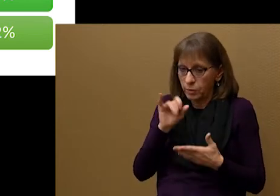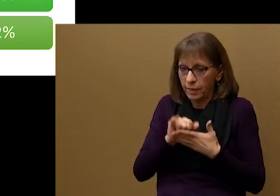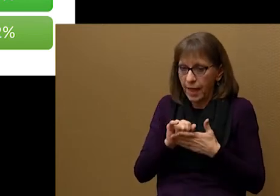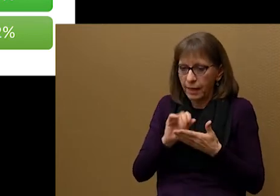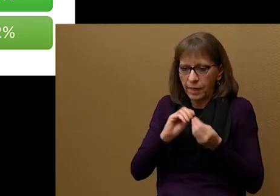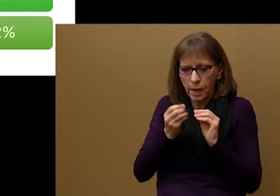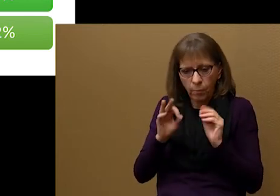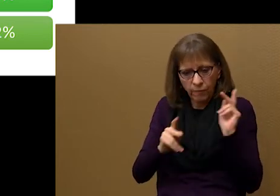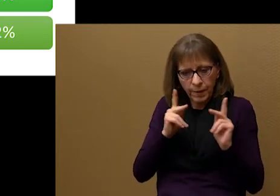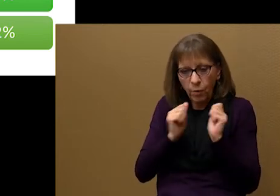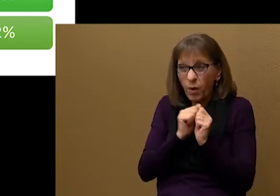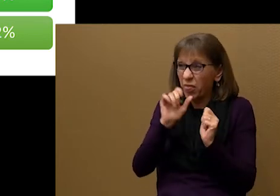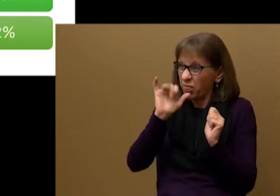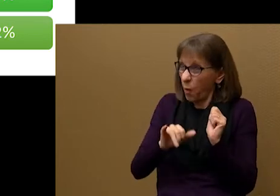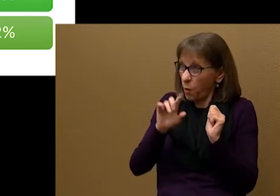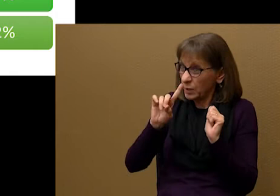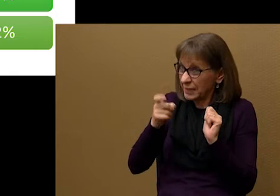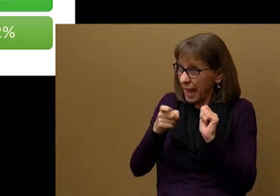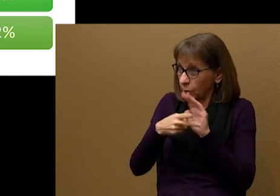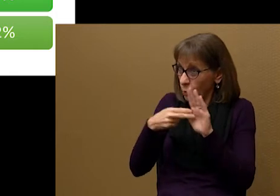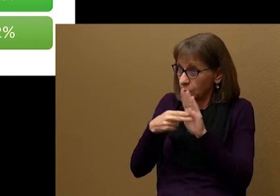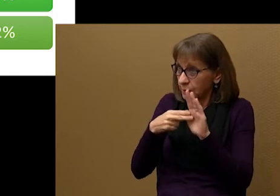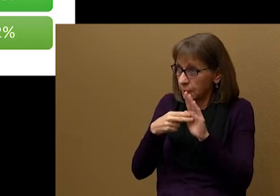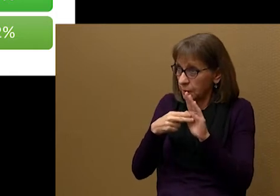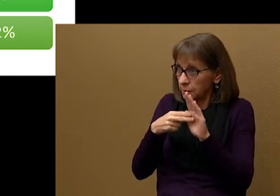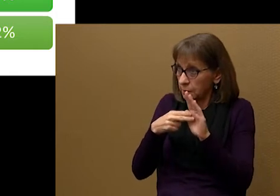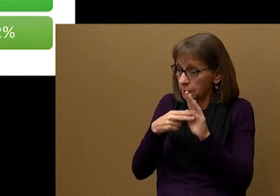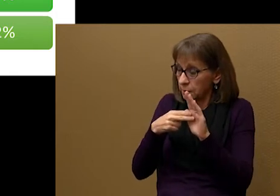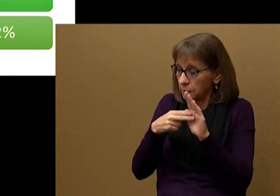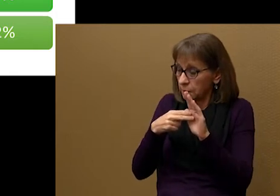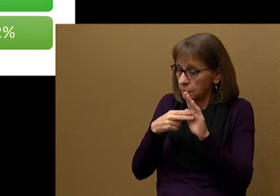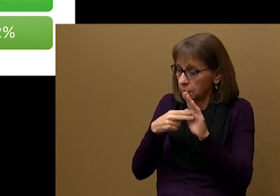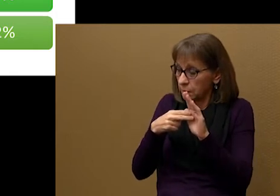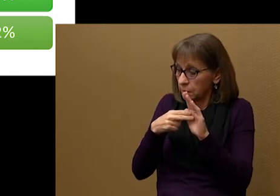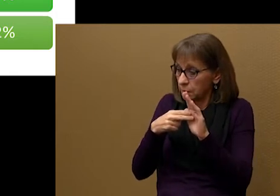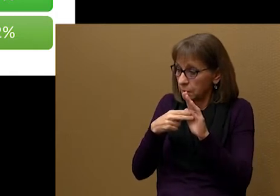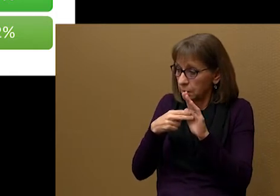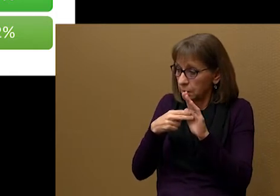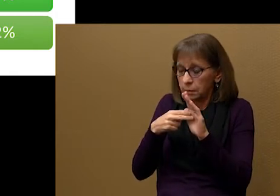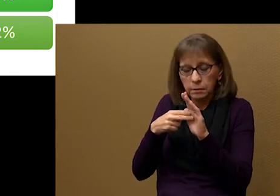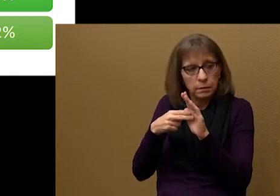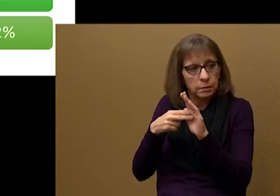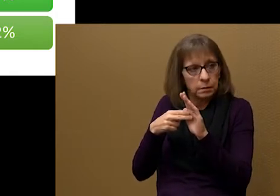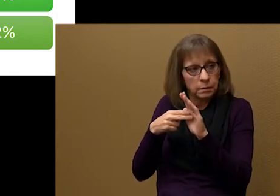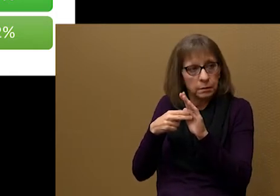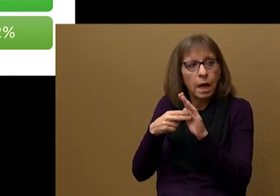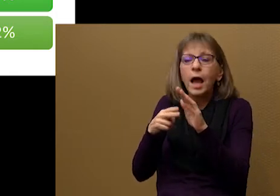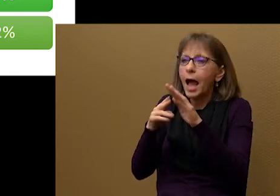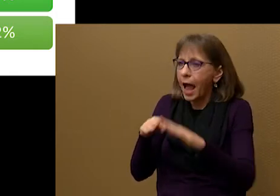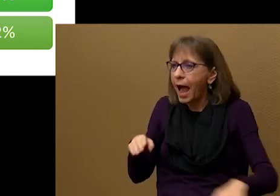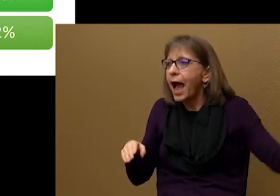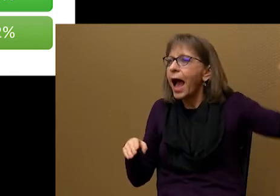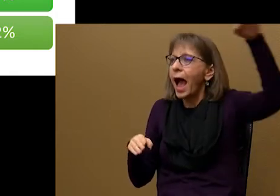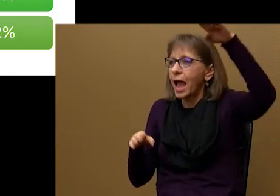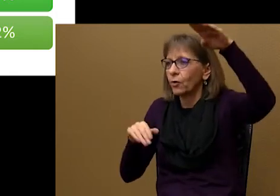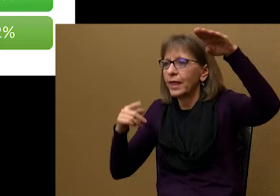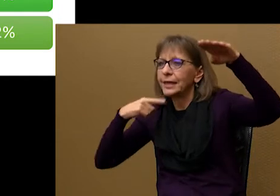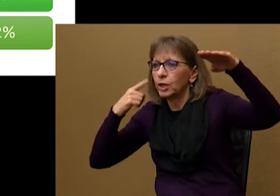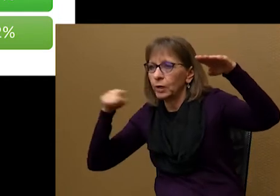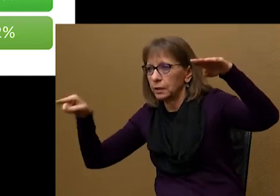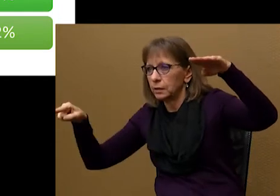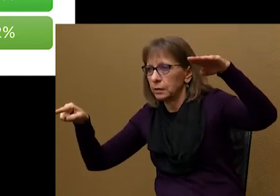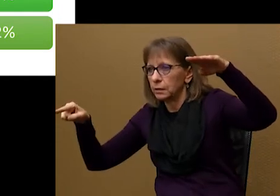But we found that the number of people with those diagnoses was much higher than it was in the